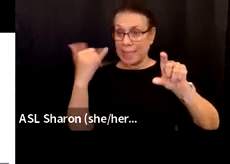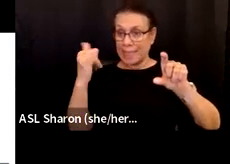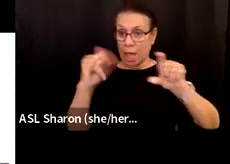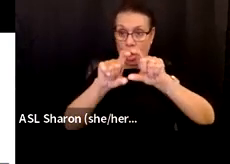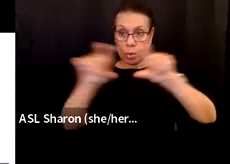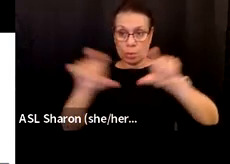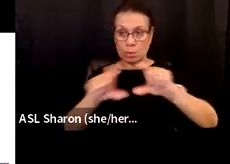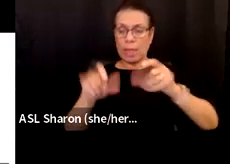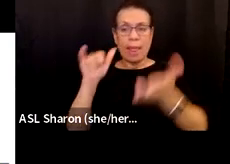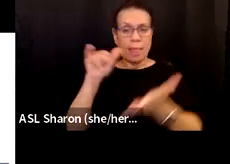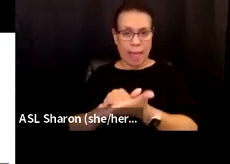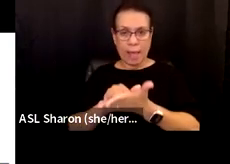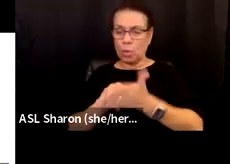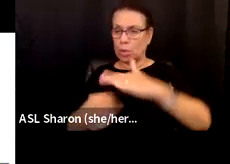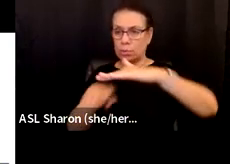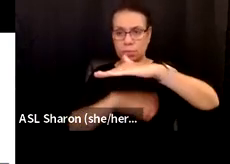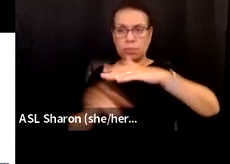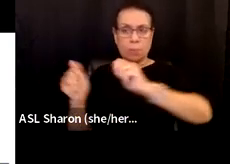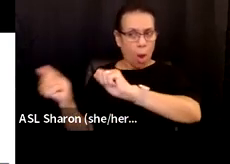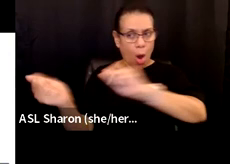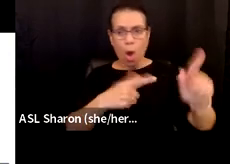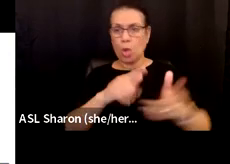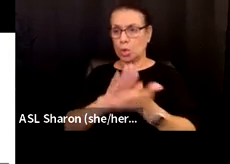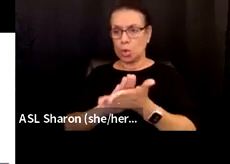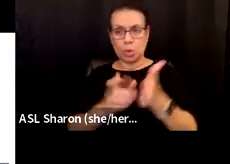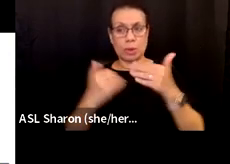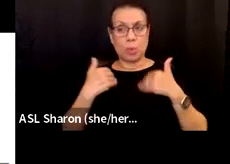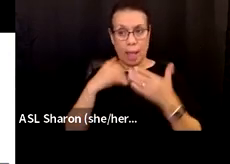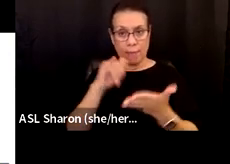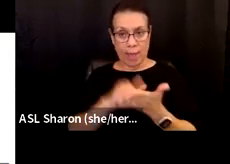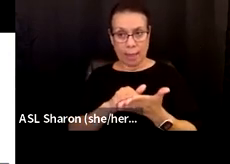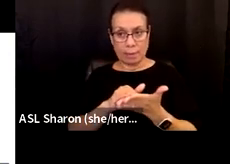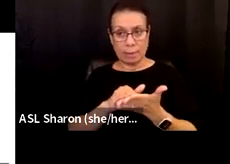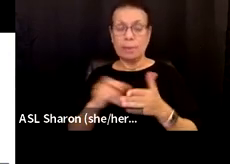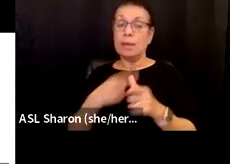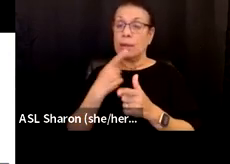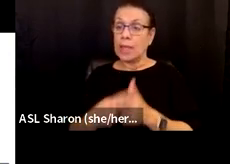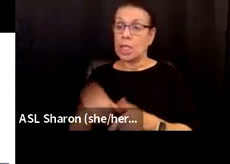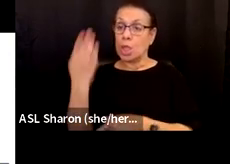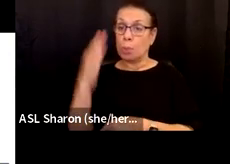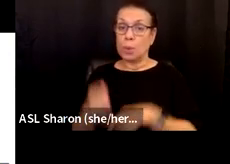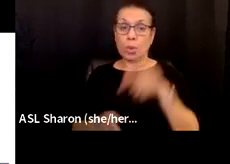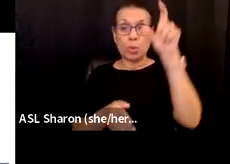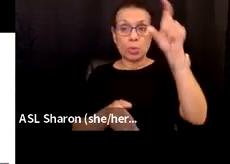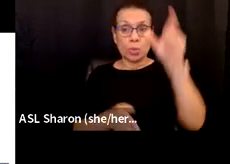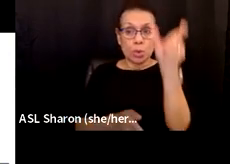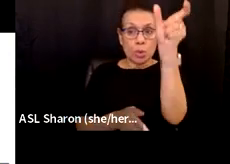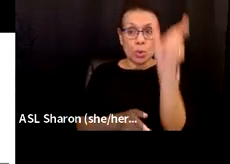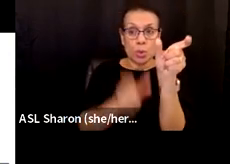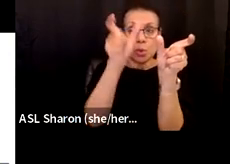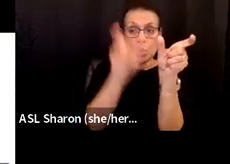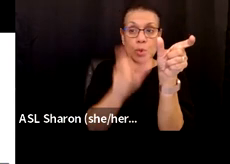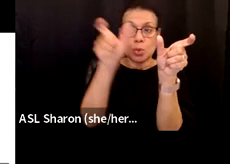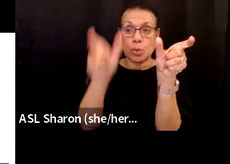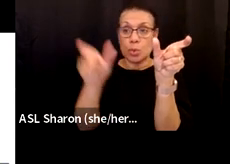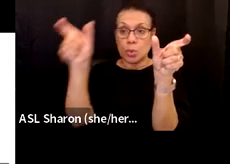language literacy in every school across the bps and then pulling on some of these four levers above to ensure that